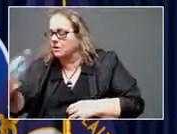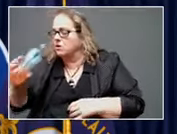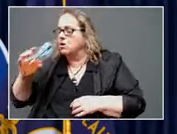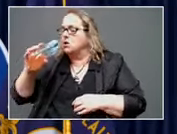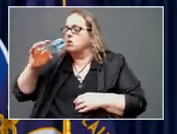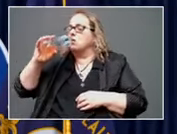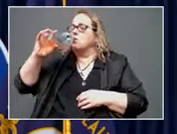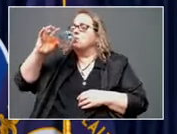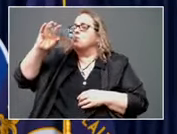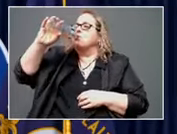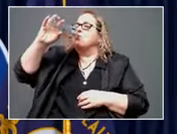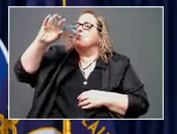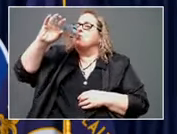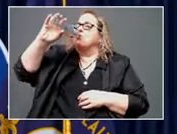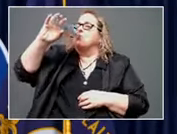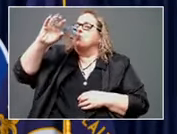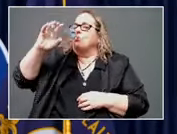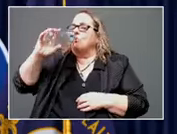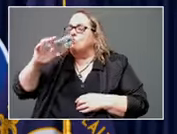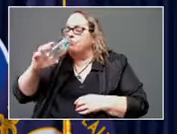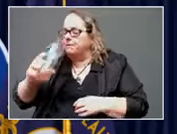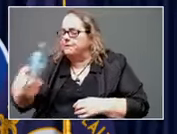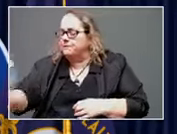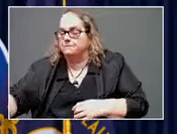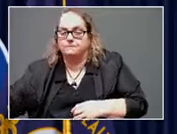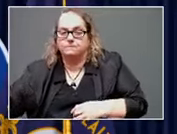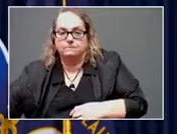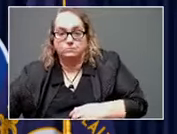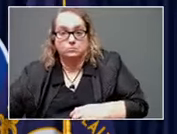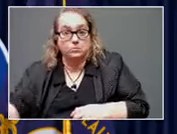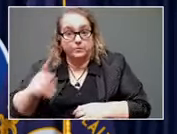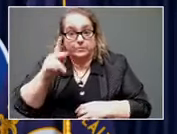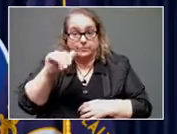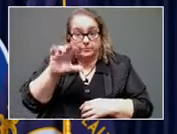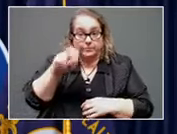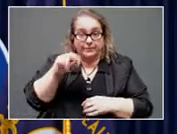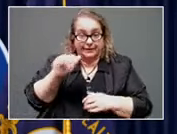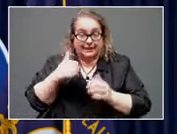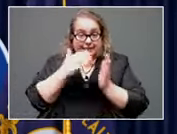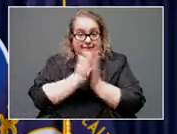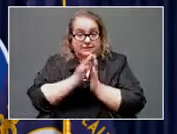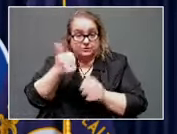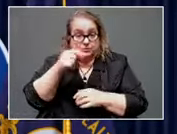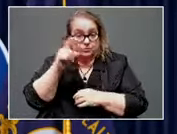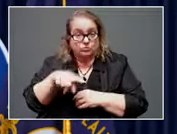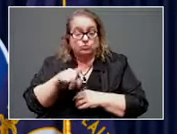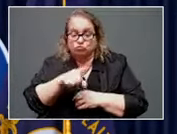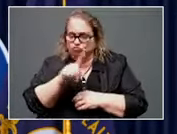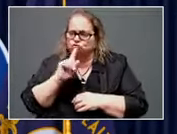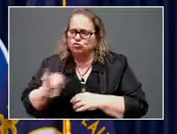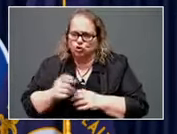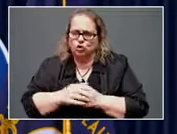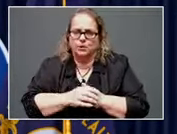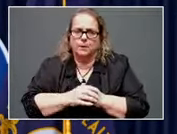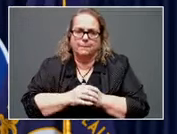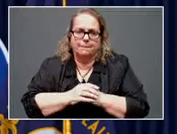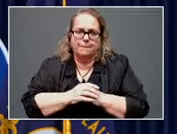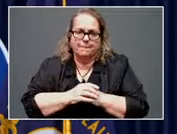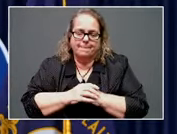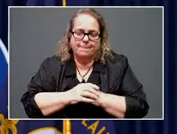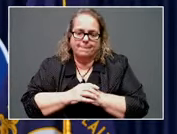Would you like to touch on the gaming? Sure. I was not at the press conference, but I just saw a little hit on it. Mhm. I know they're